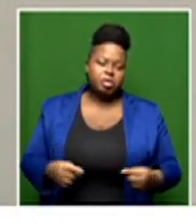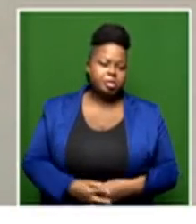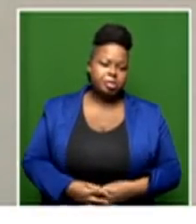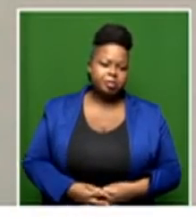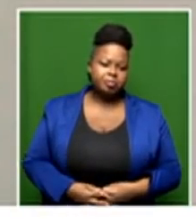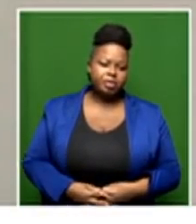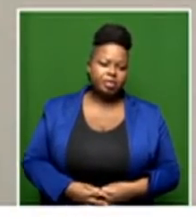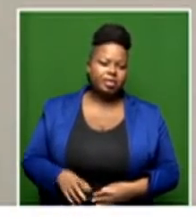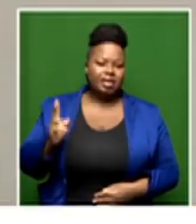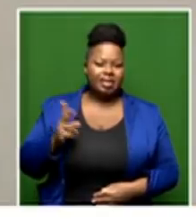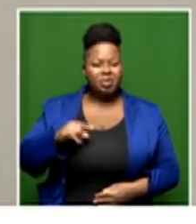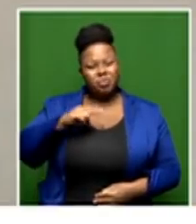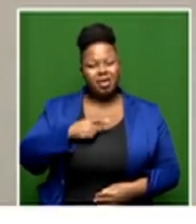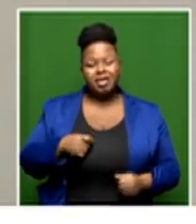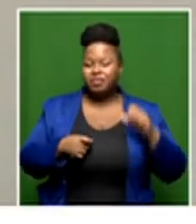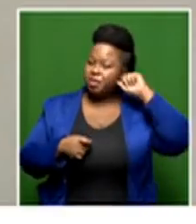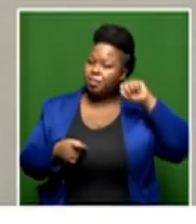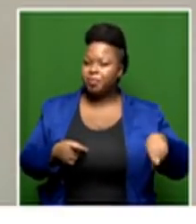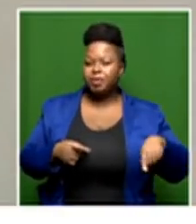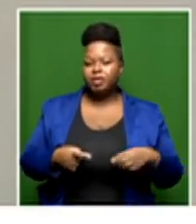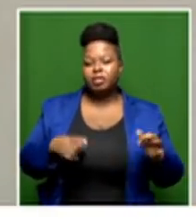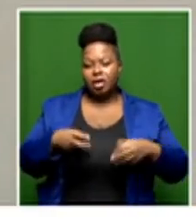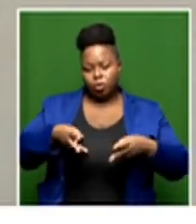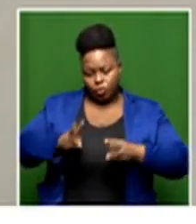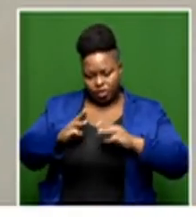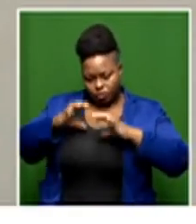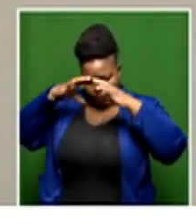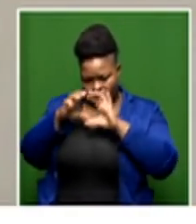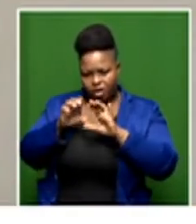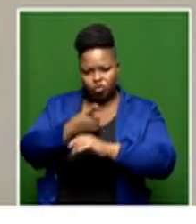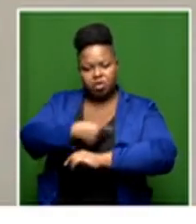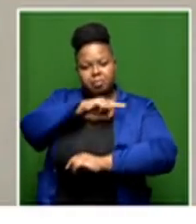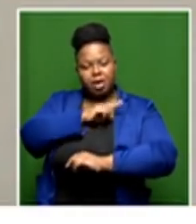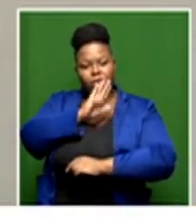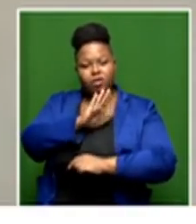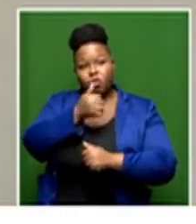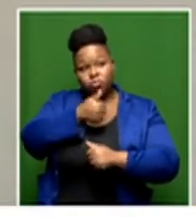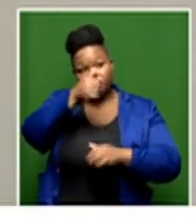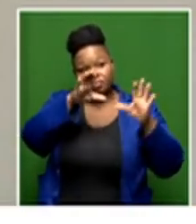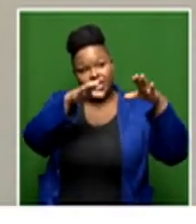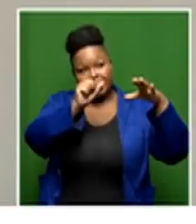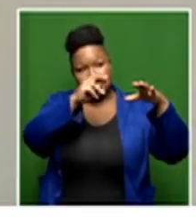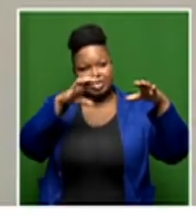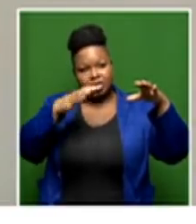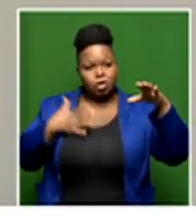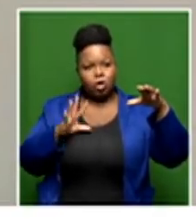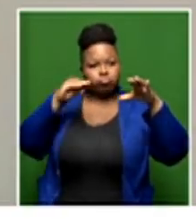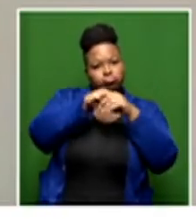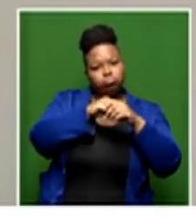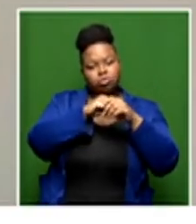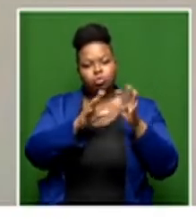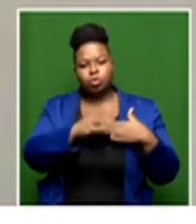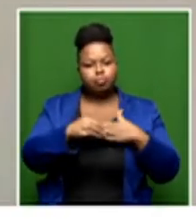fact disregarding the pathways to power in the mother body. Many of them may be